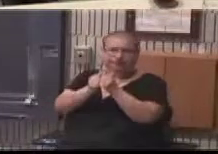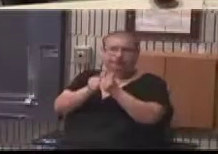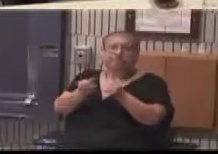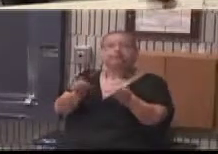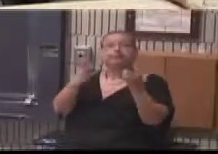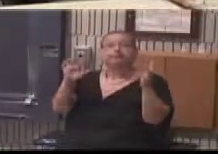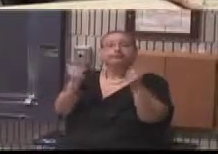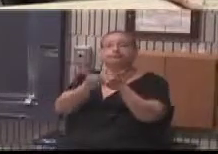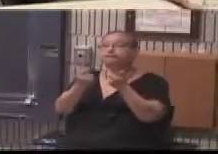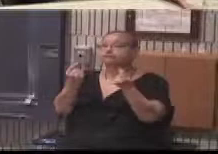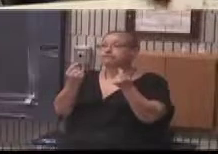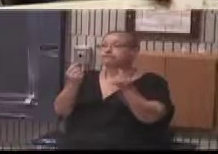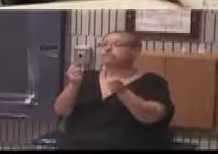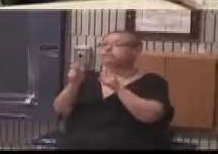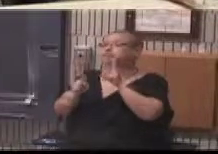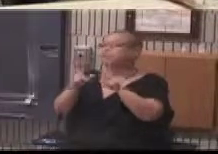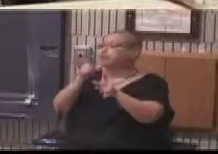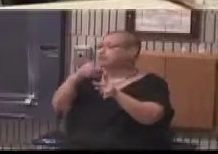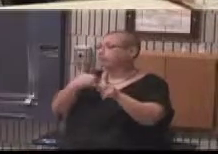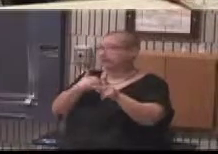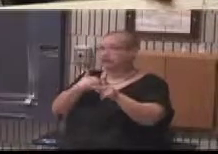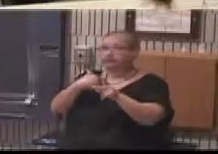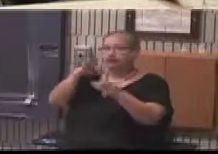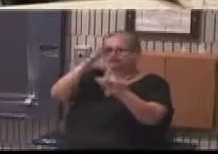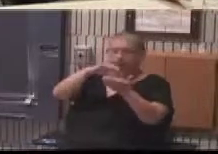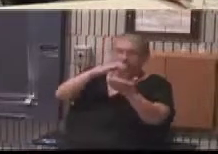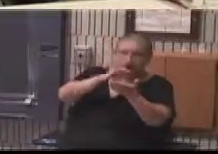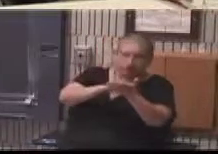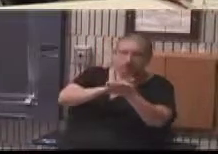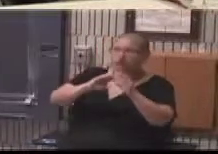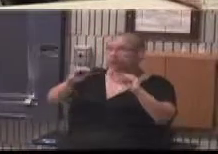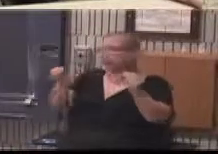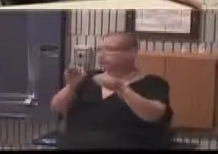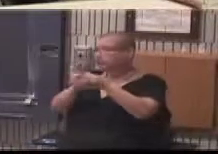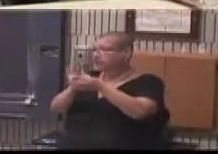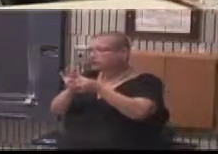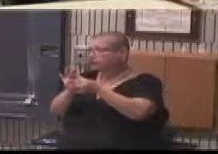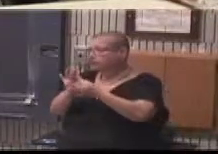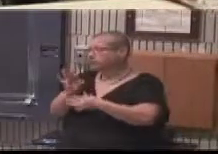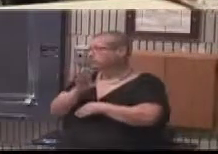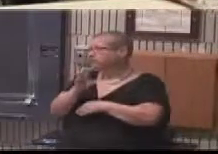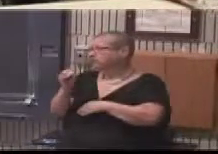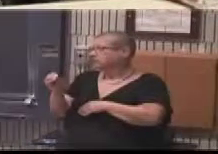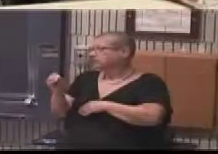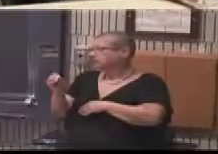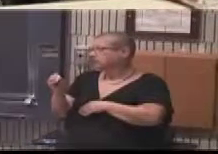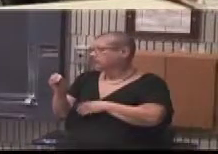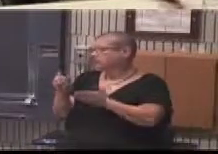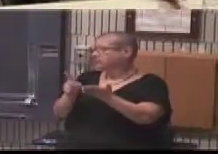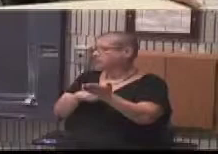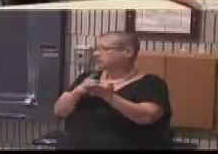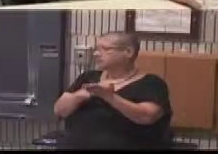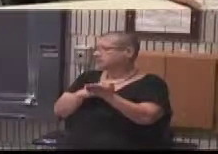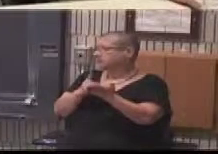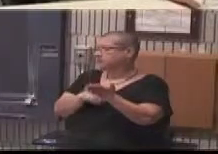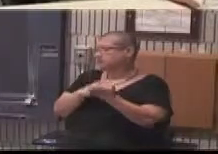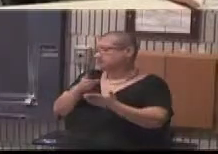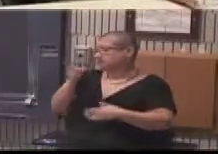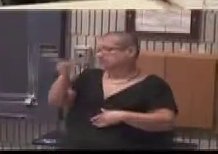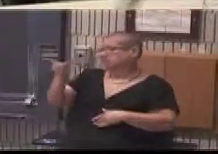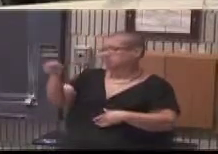people are not married, they don't have a significant other, they're not in a relationship, and it's also not unusual for someone to tell me